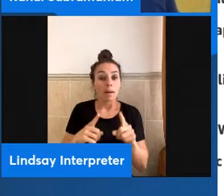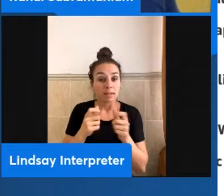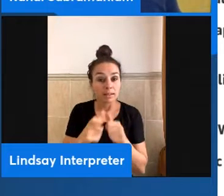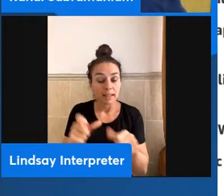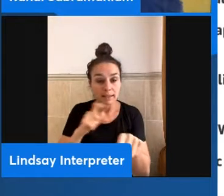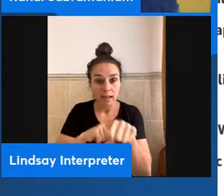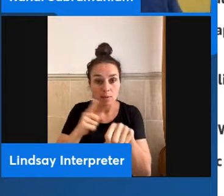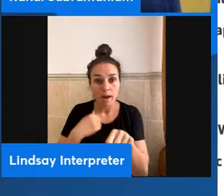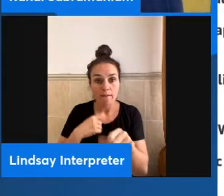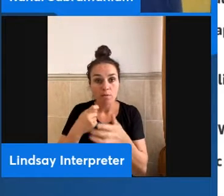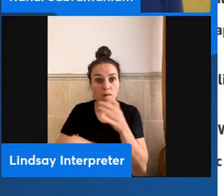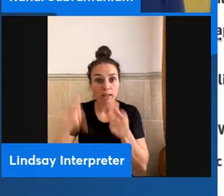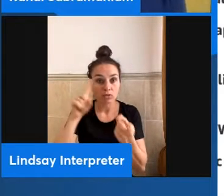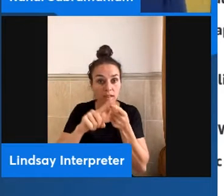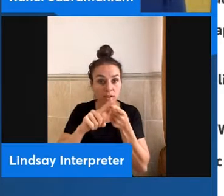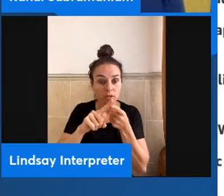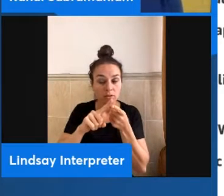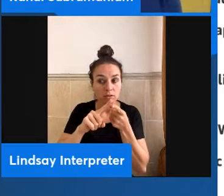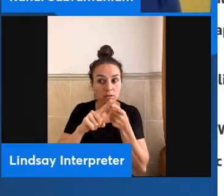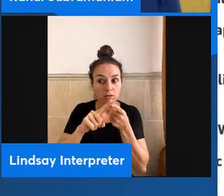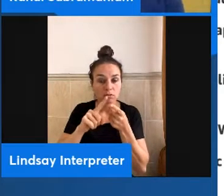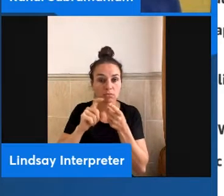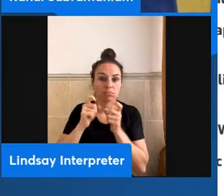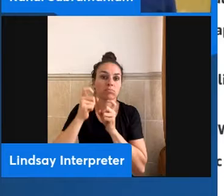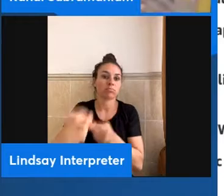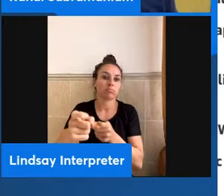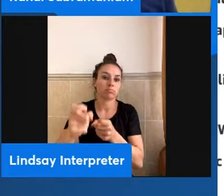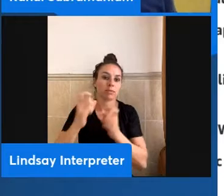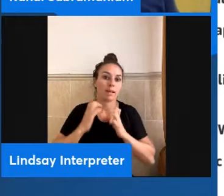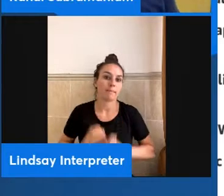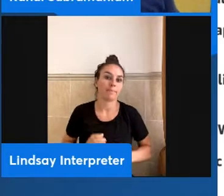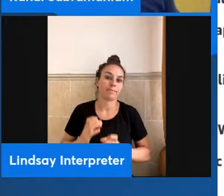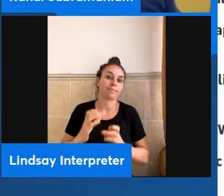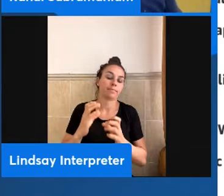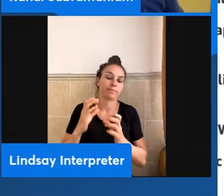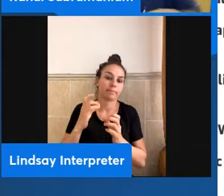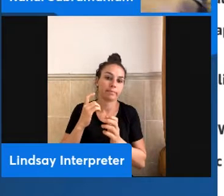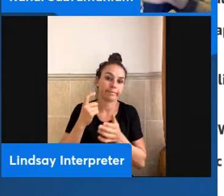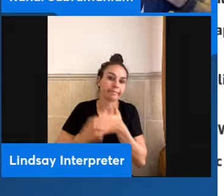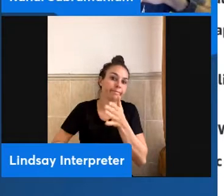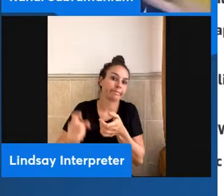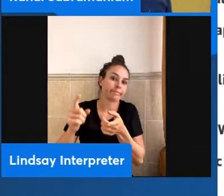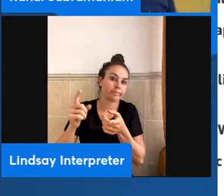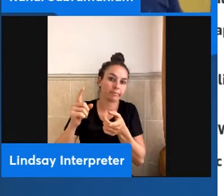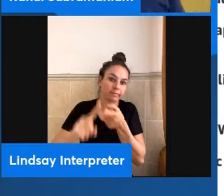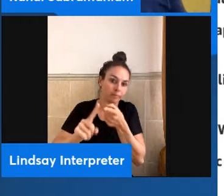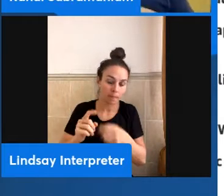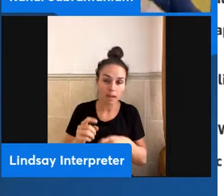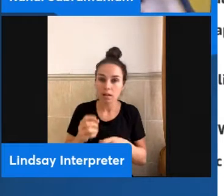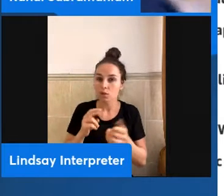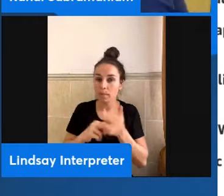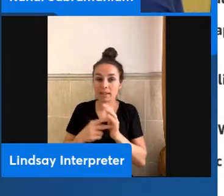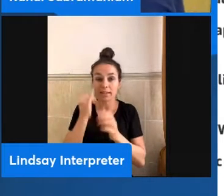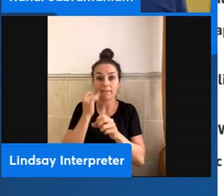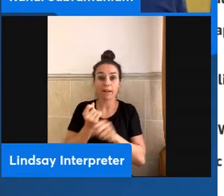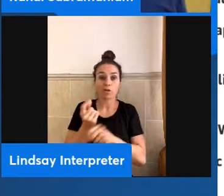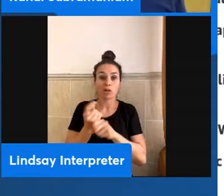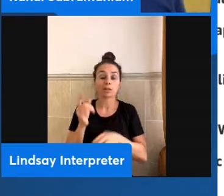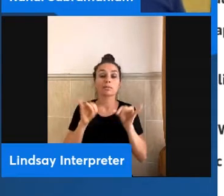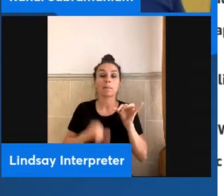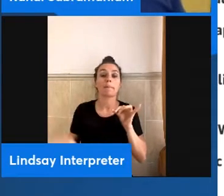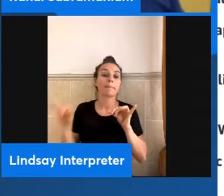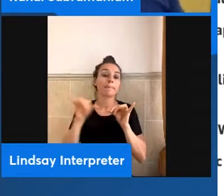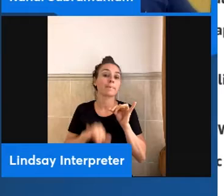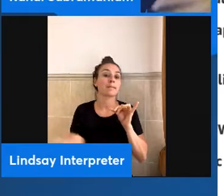got, they would just straight away pass it on to the consumer. That means every year, even if you did nothing, you just stayed on the same instance